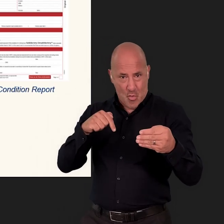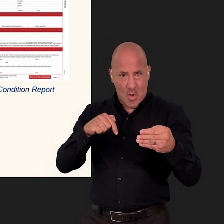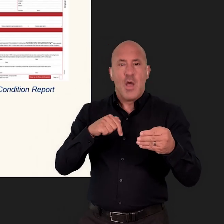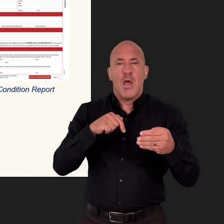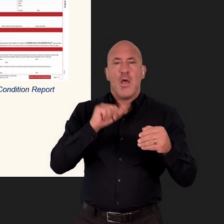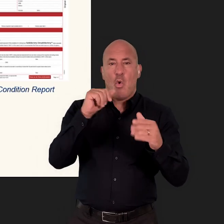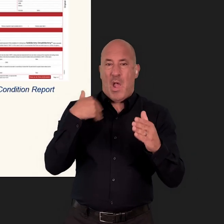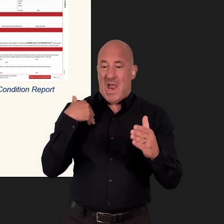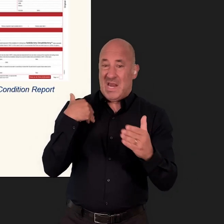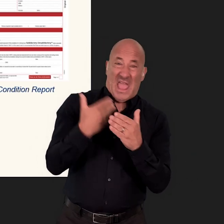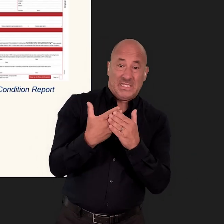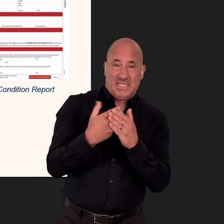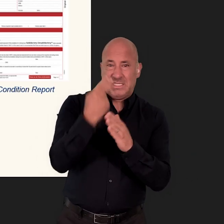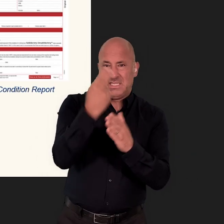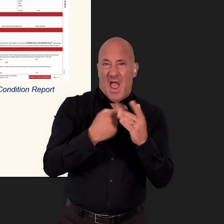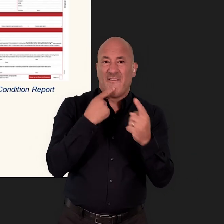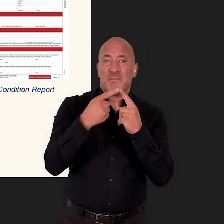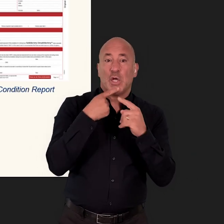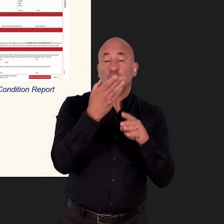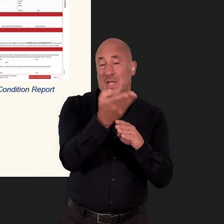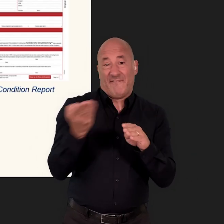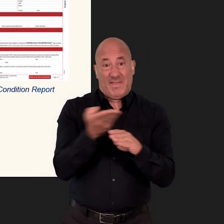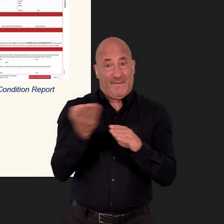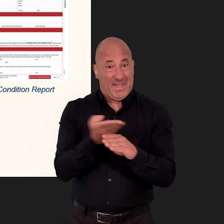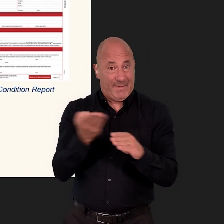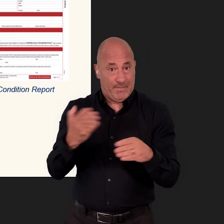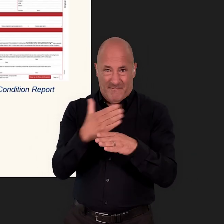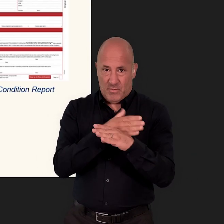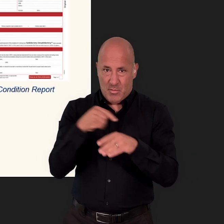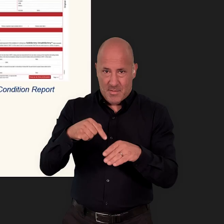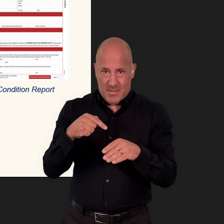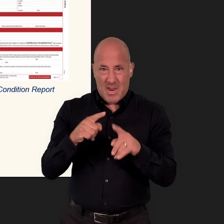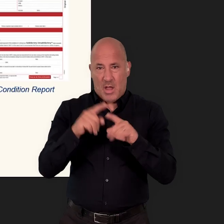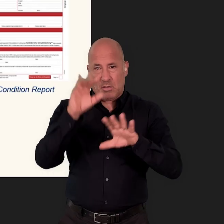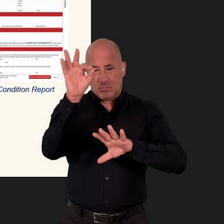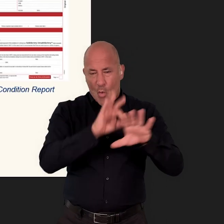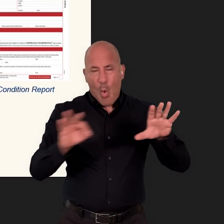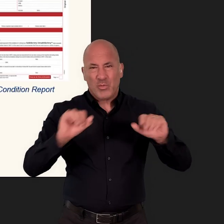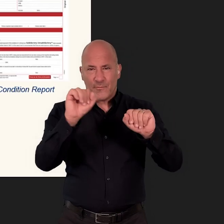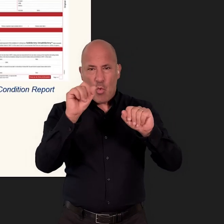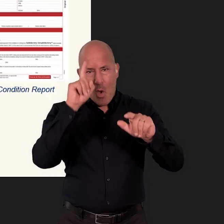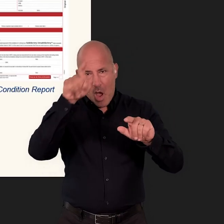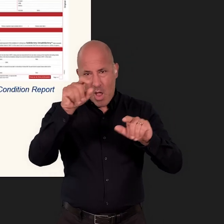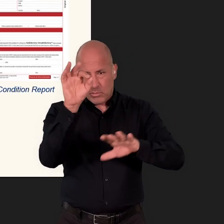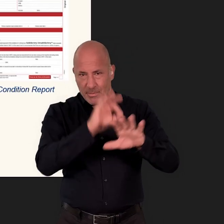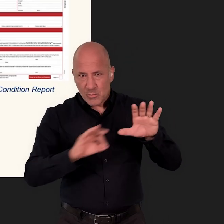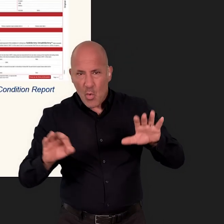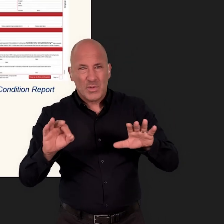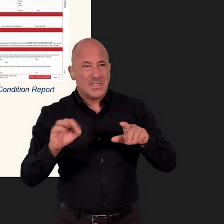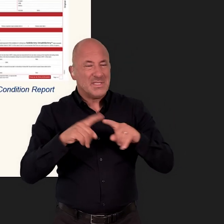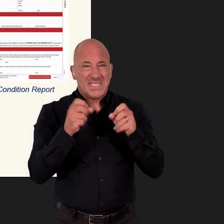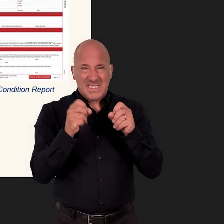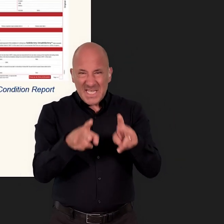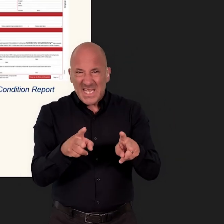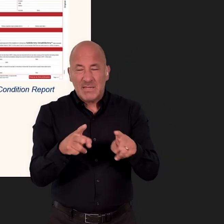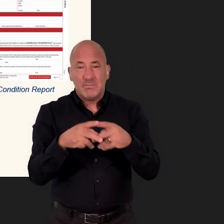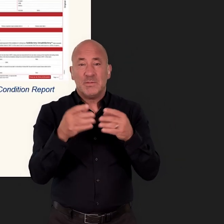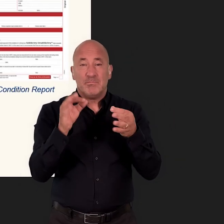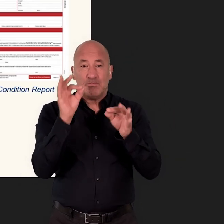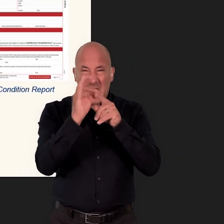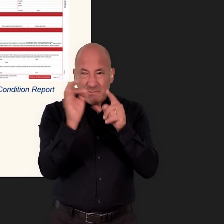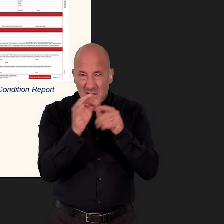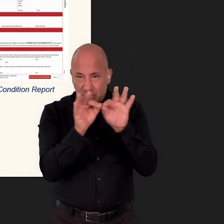meeting, please send copies of the latest design information you have. This will include drawings of proposals, schemes